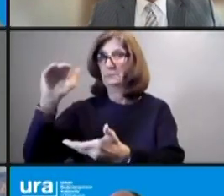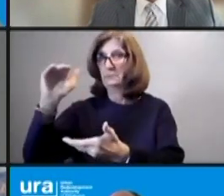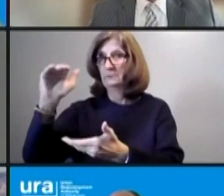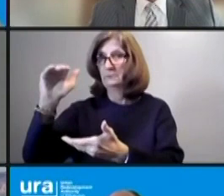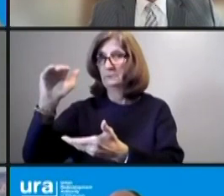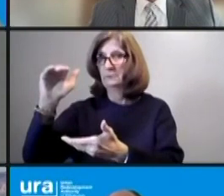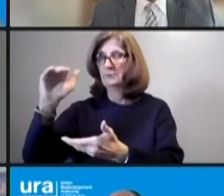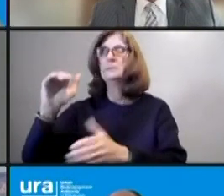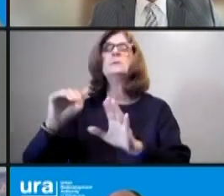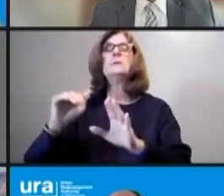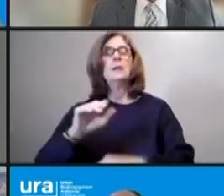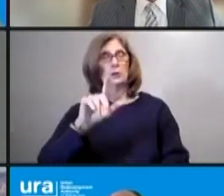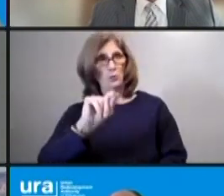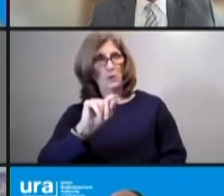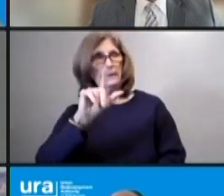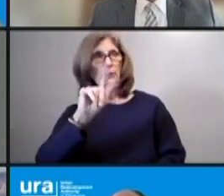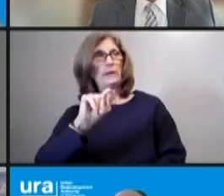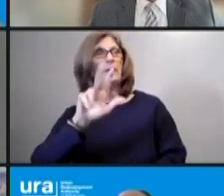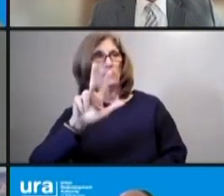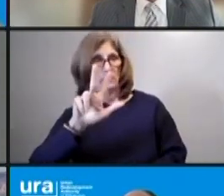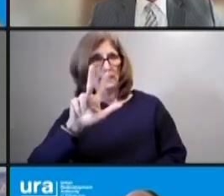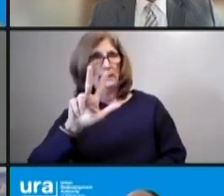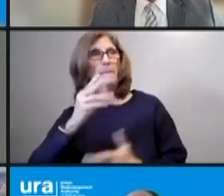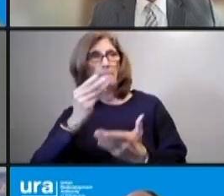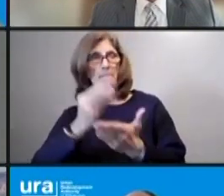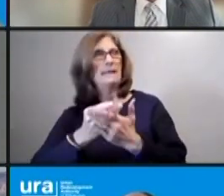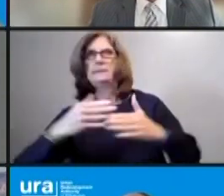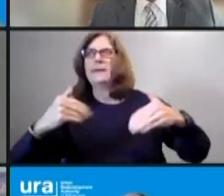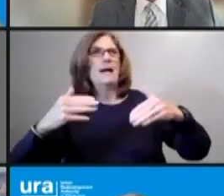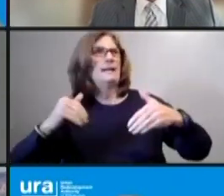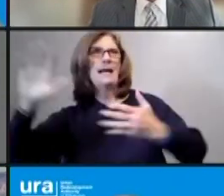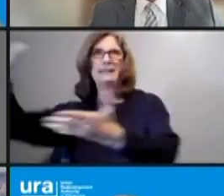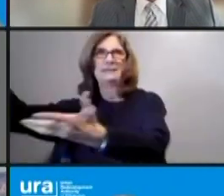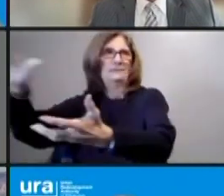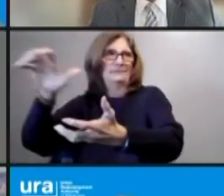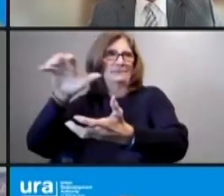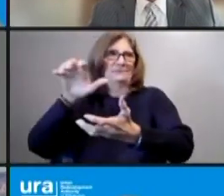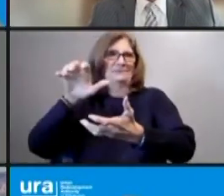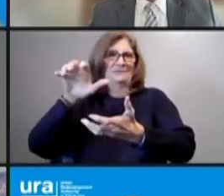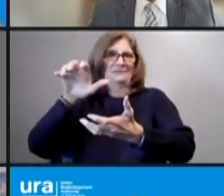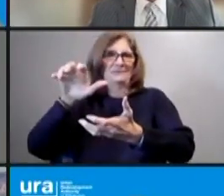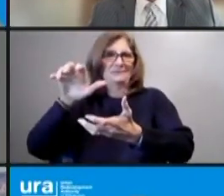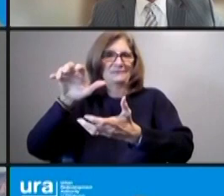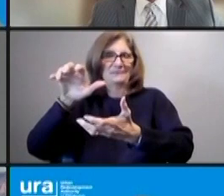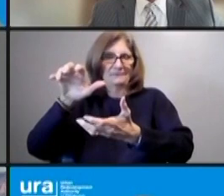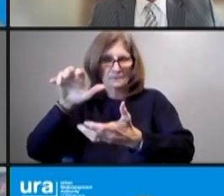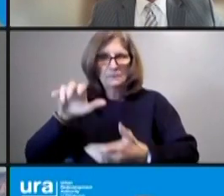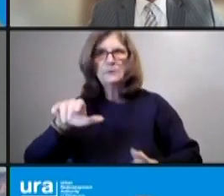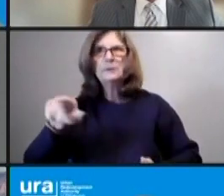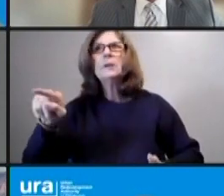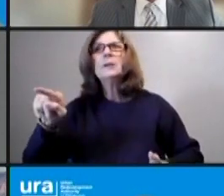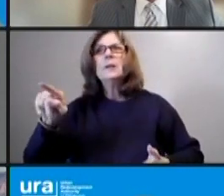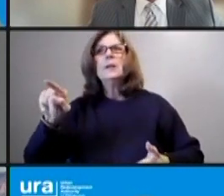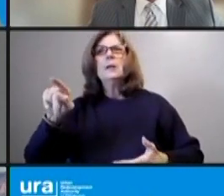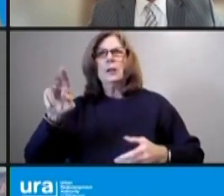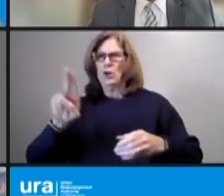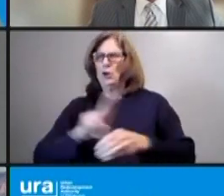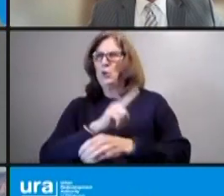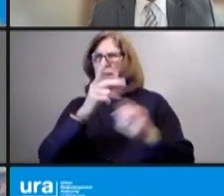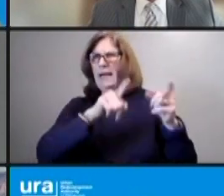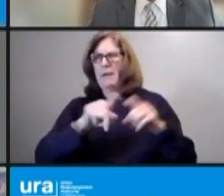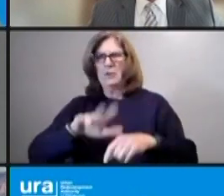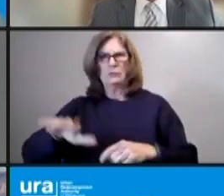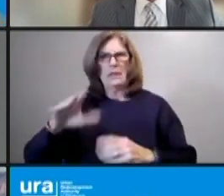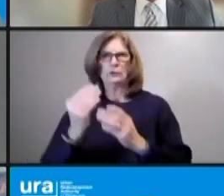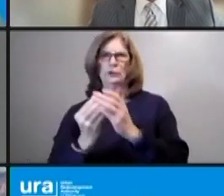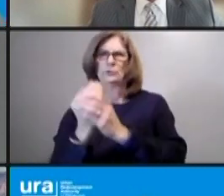Yeah, the 2023 funds haven't come through yet. So they usually come out here in the spring at some point. I believe usually like